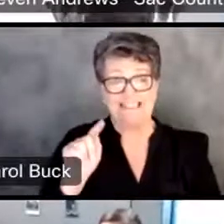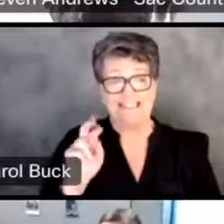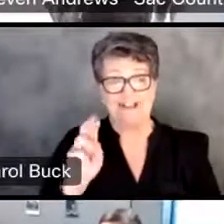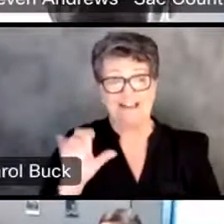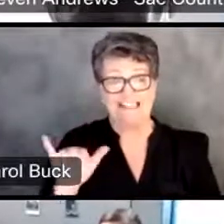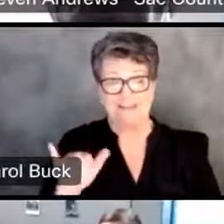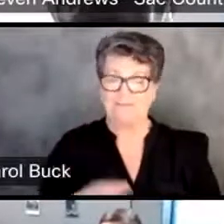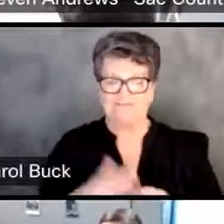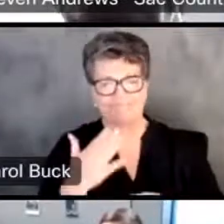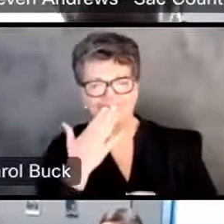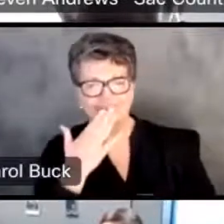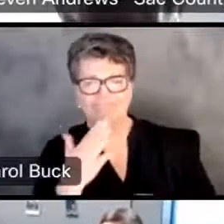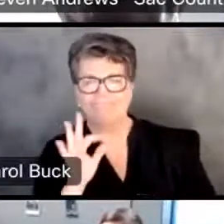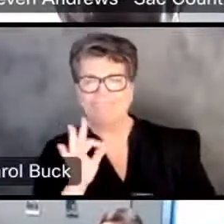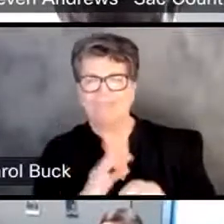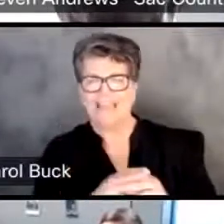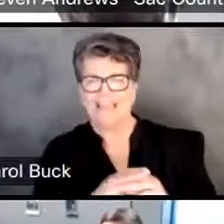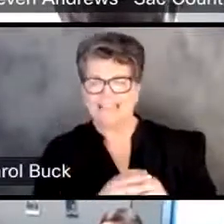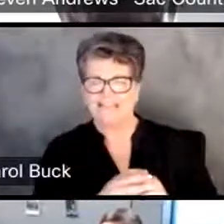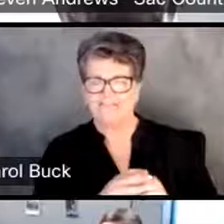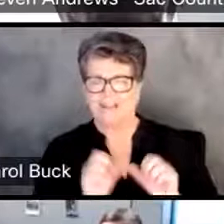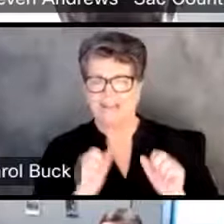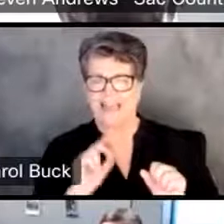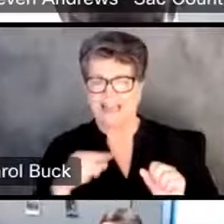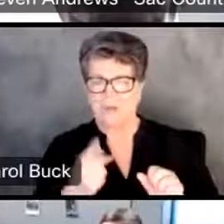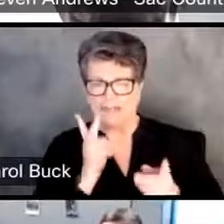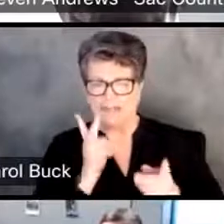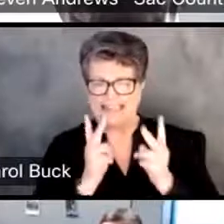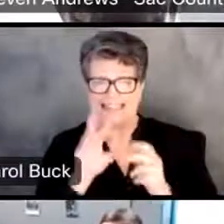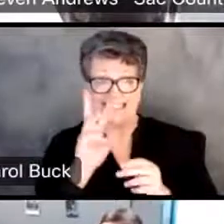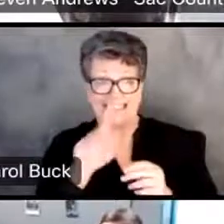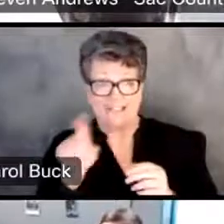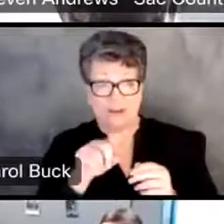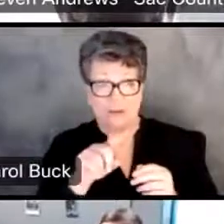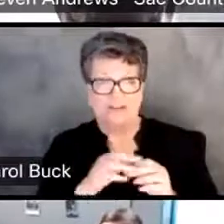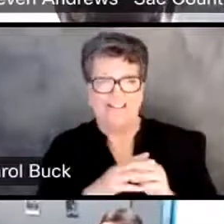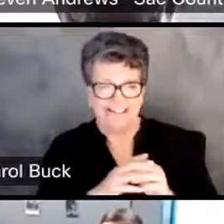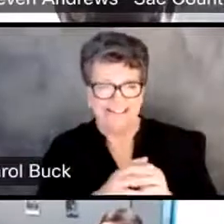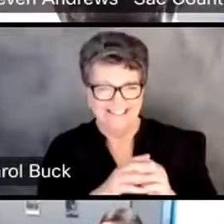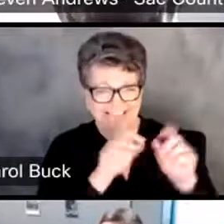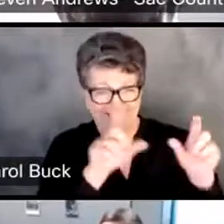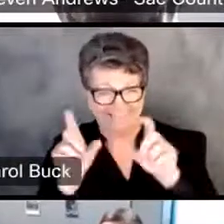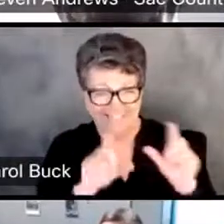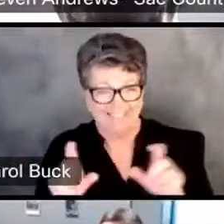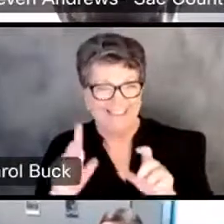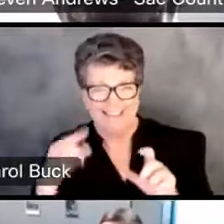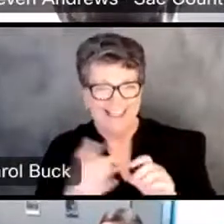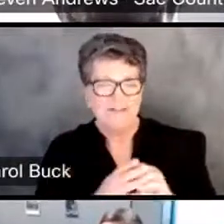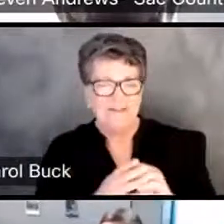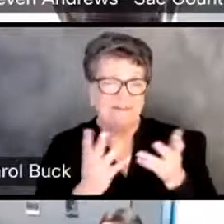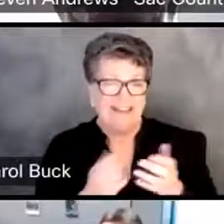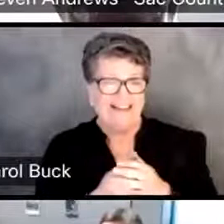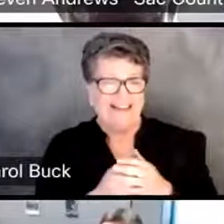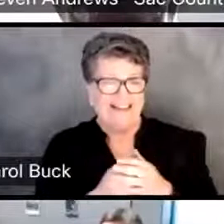Great, thanks. And being that I can only see 6 of you, I will just